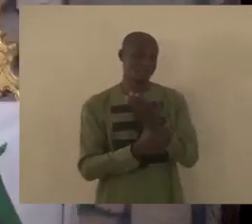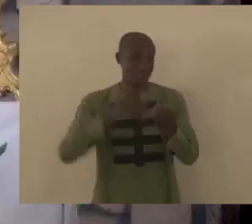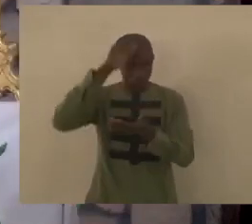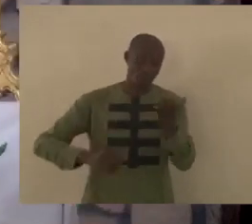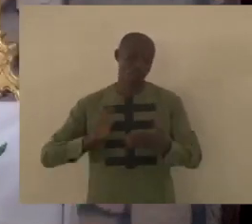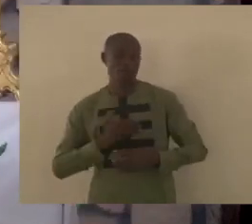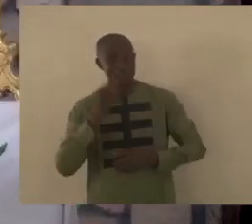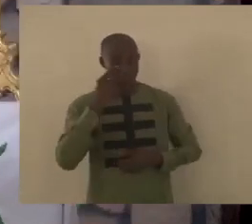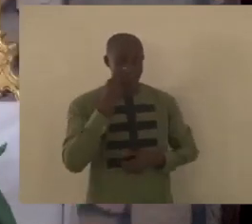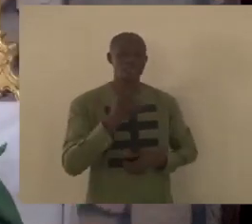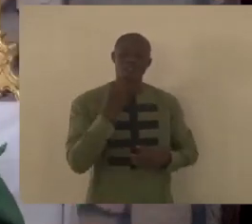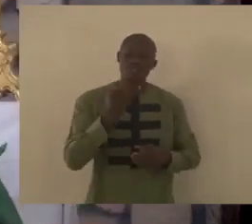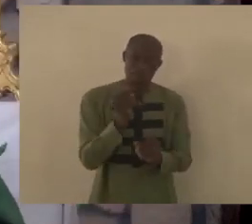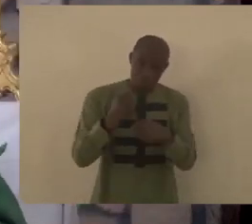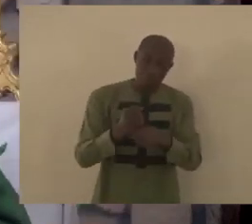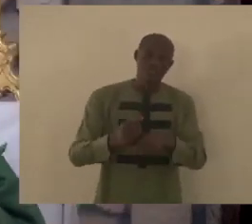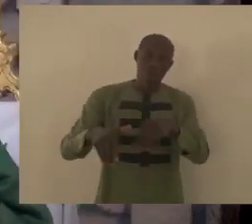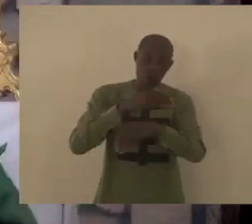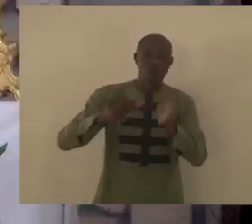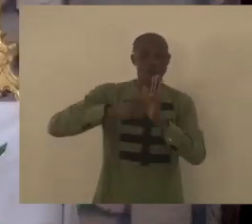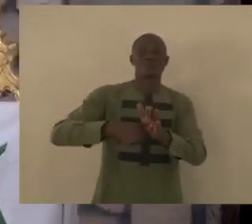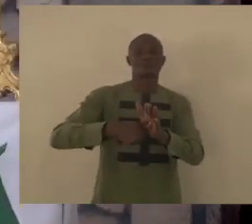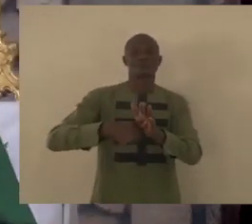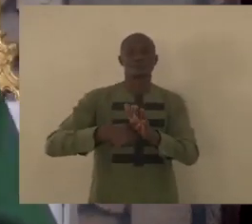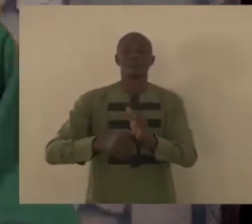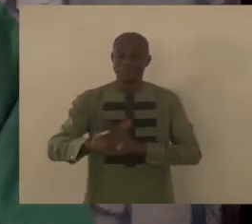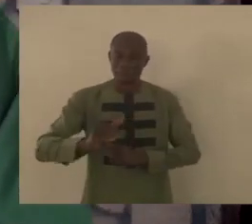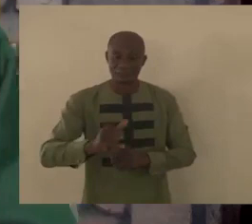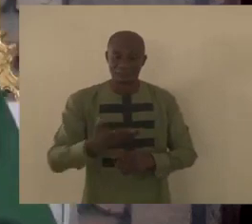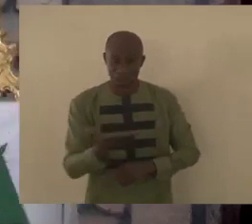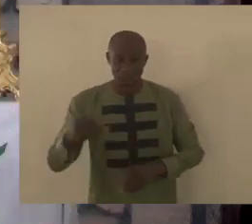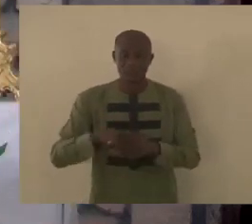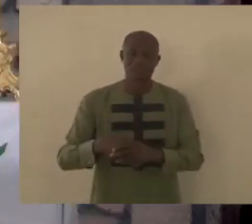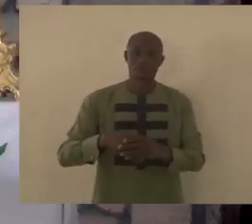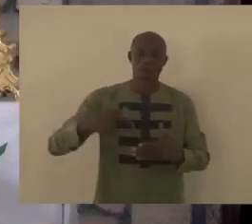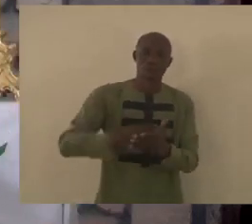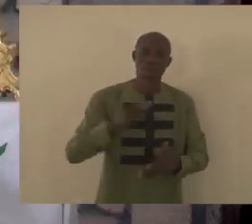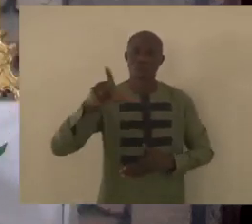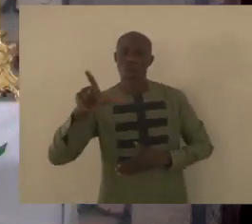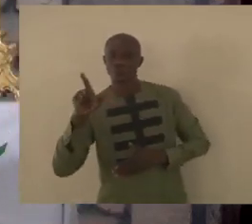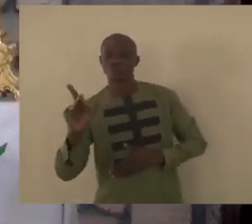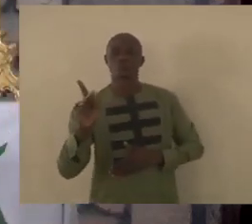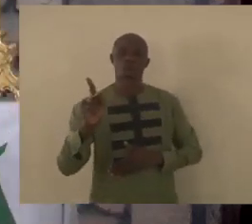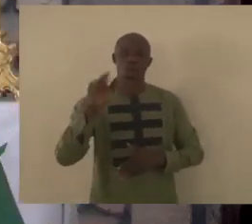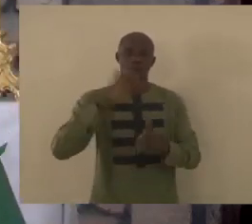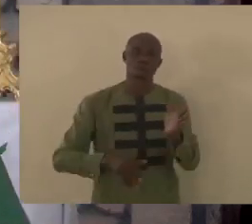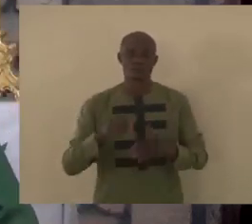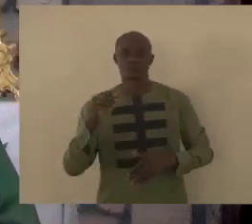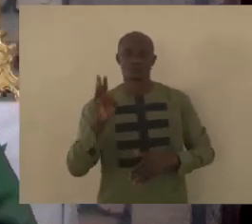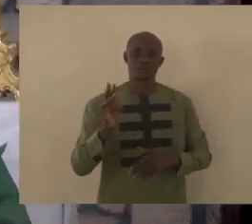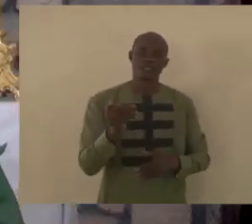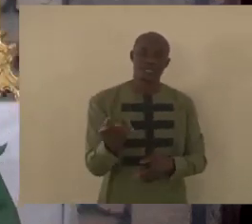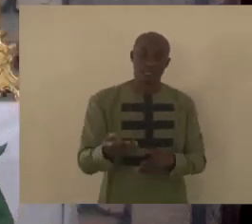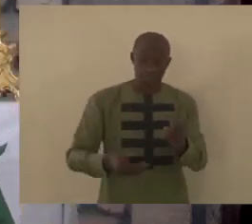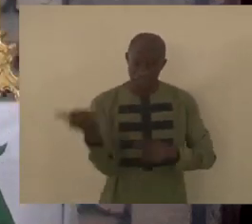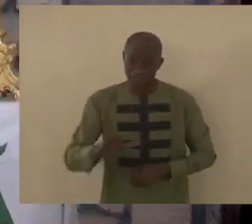eyes? No, he's exaggerating to make a point. The same thing in Luke's Gospel, chapter 14, verse 26. He says, if